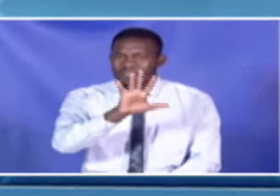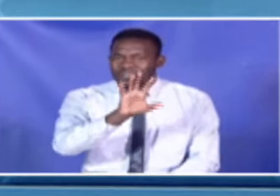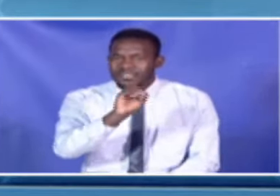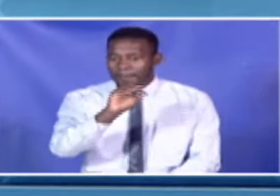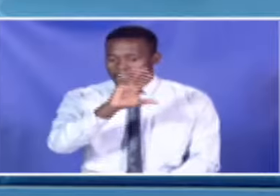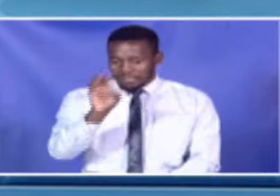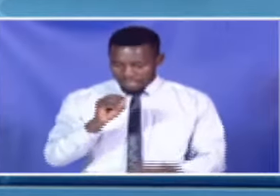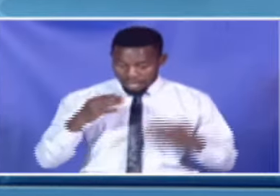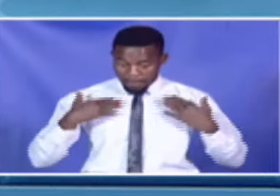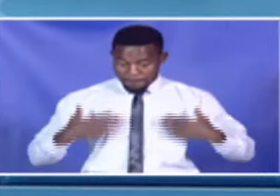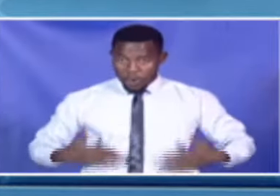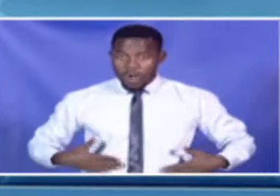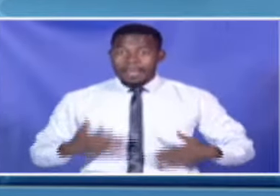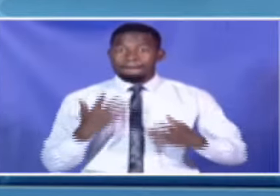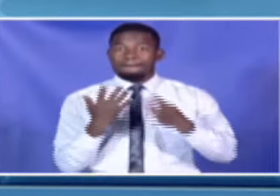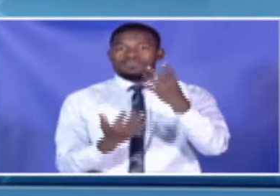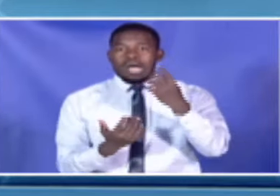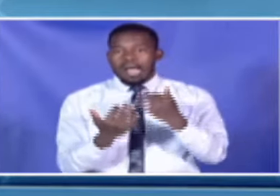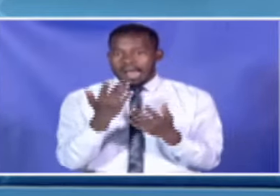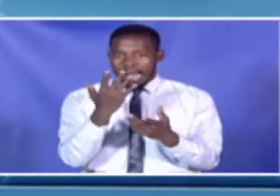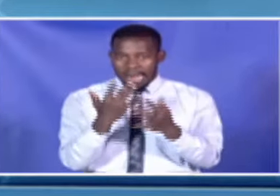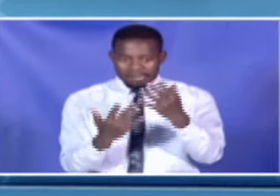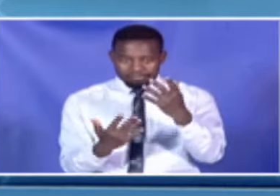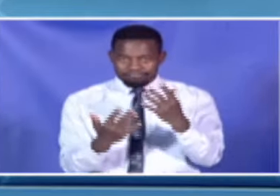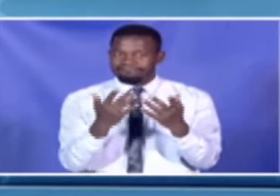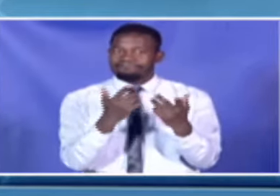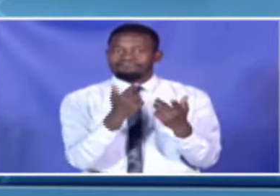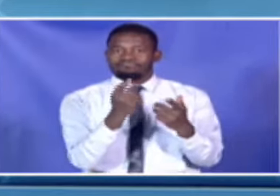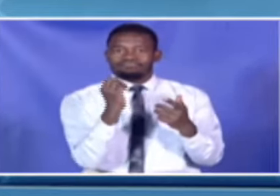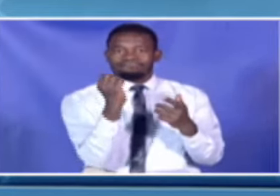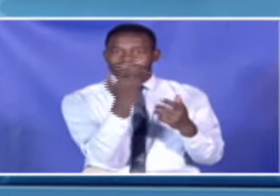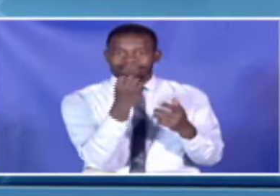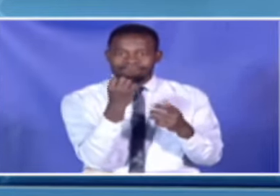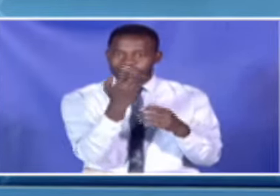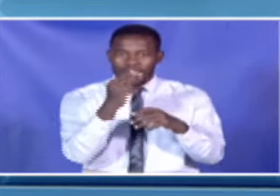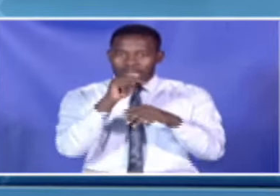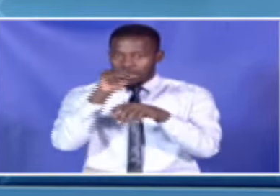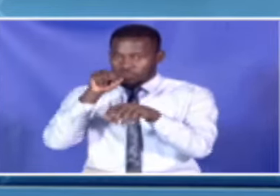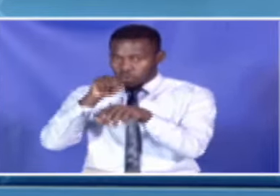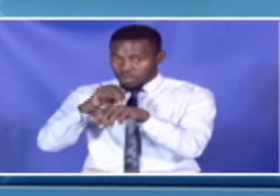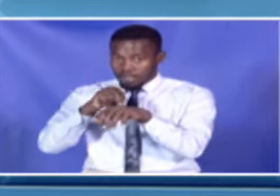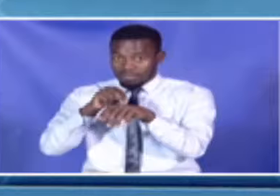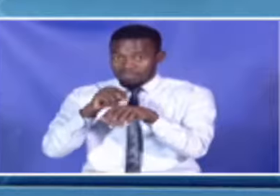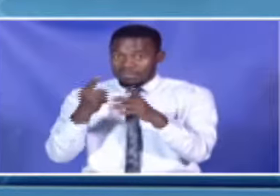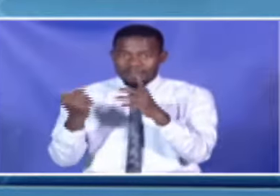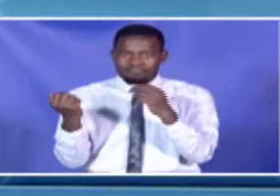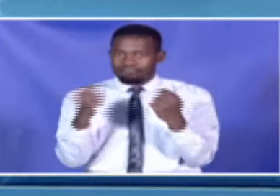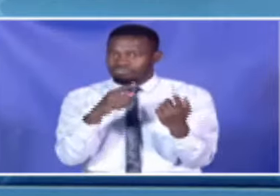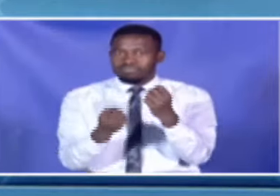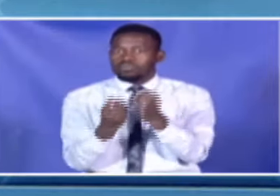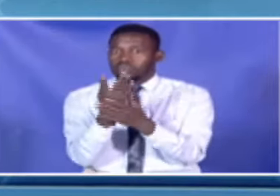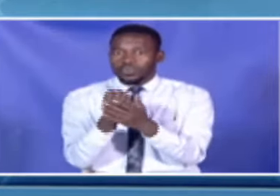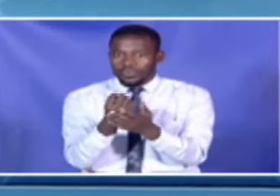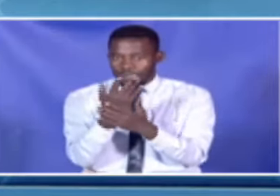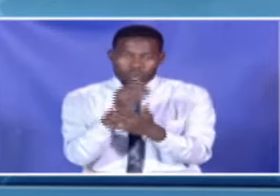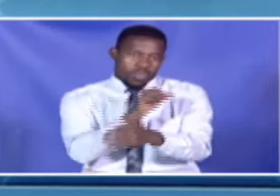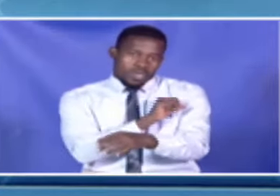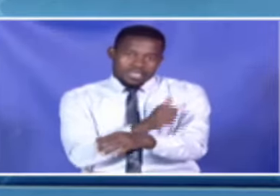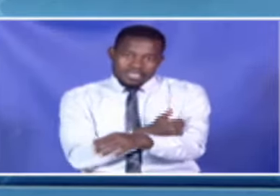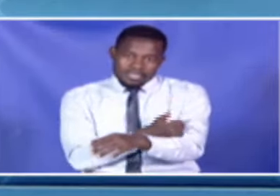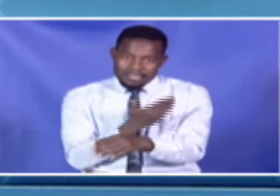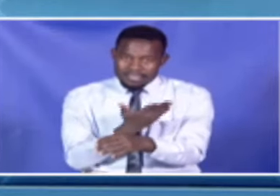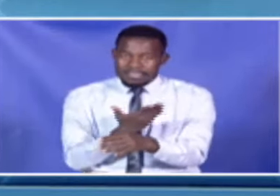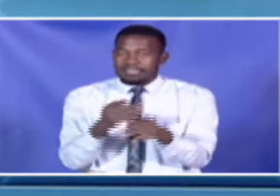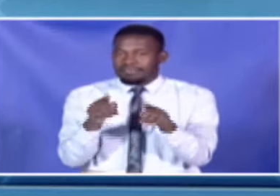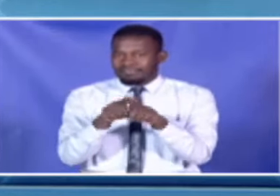investigations start, the National Environment Management Authority has suspended four of its senior staff said to have illegally licensed the gas